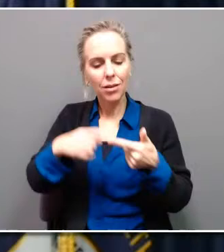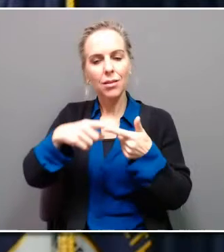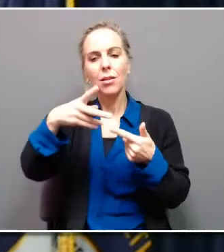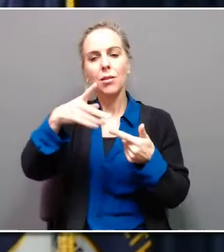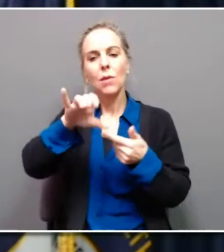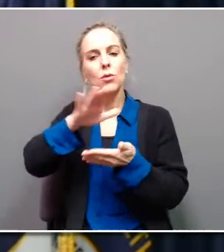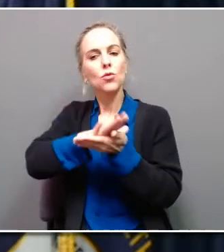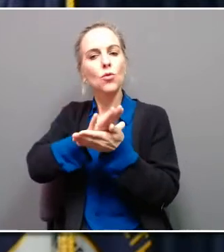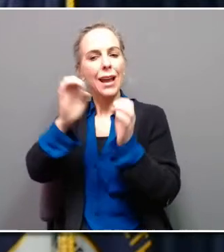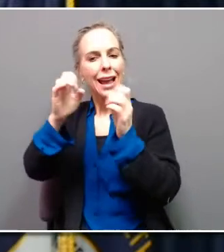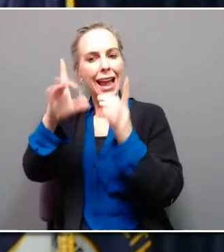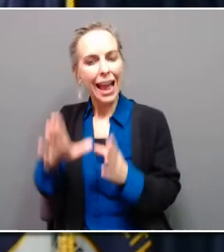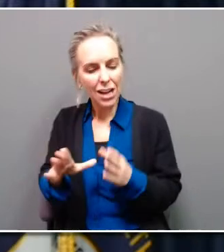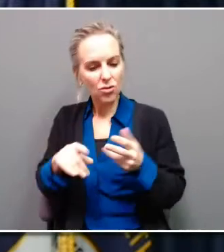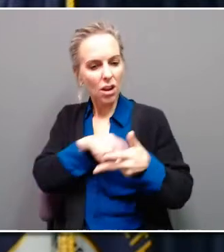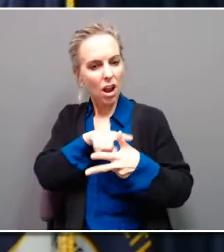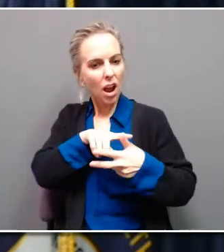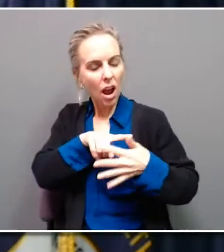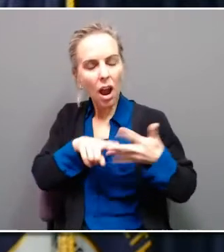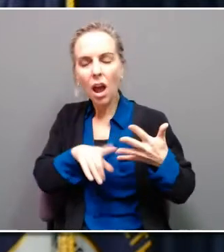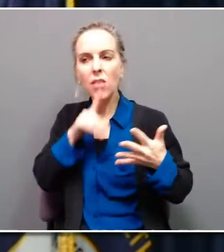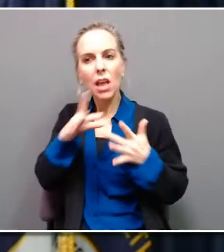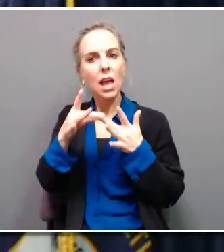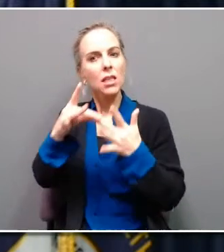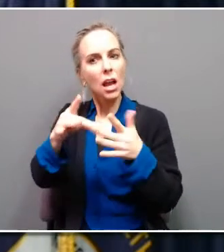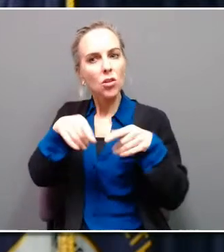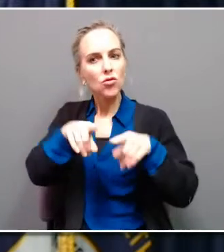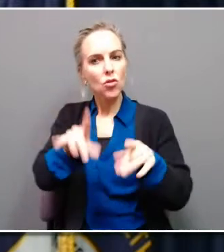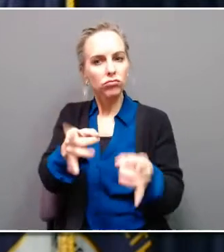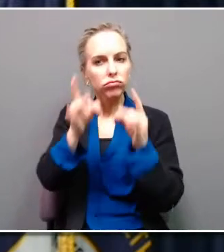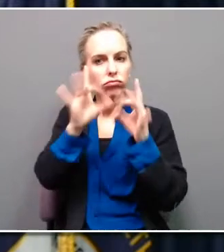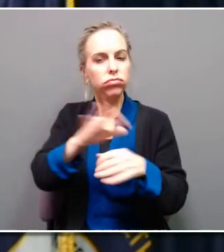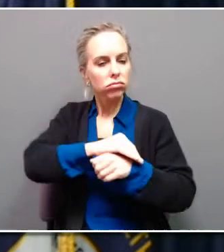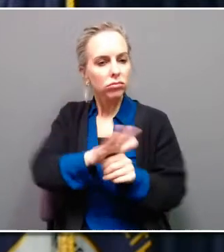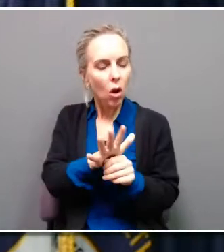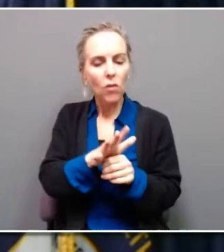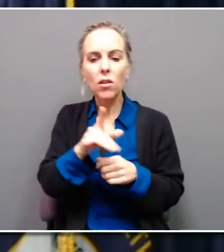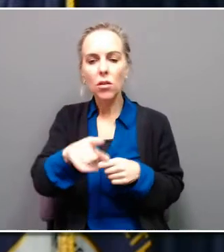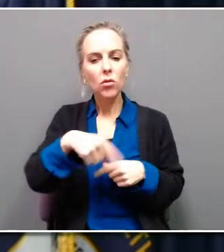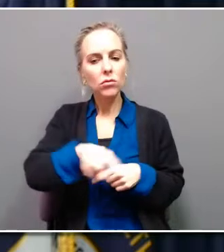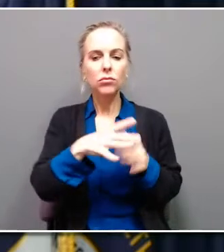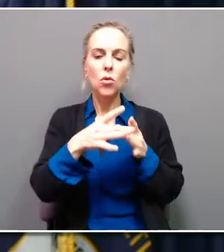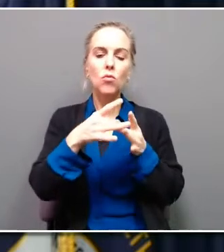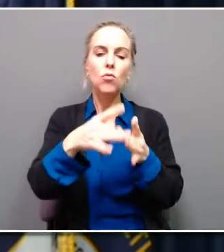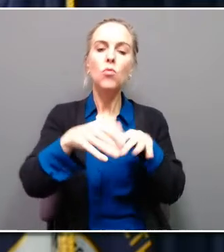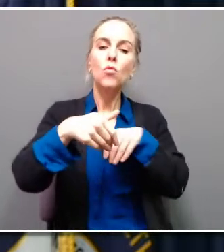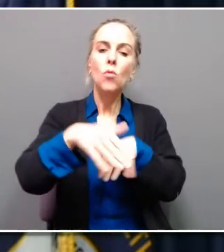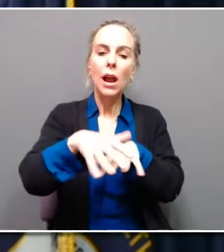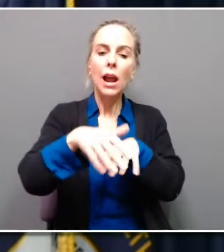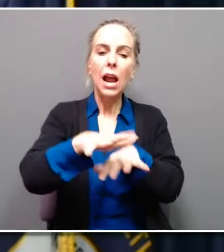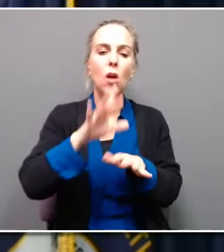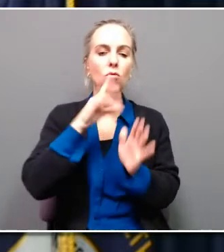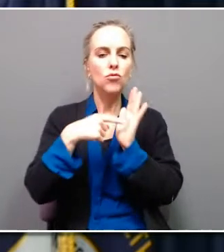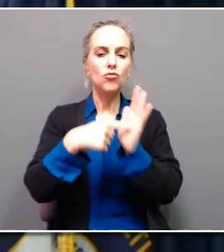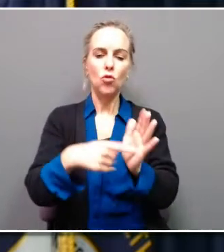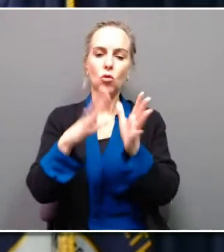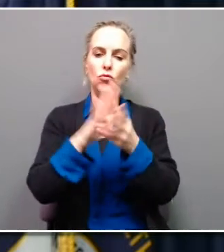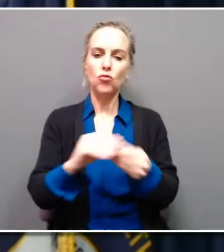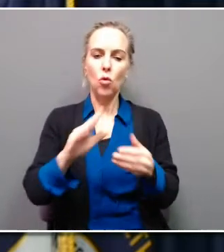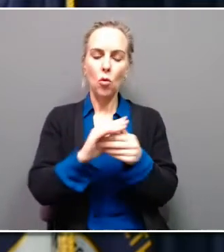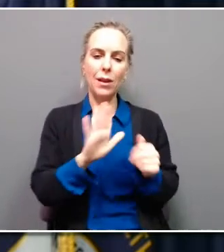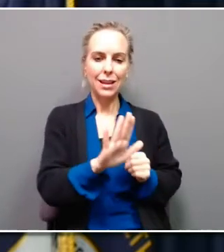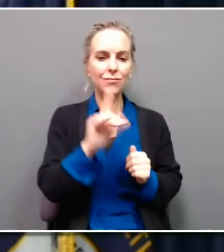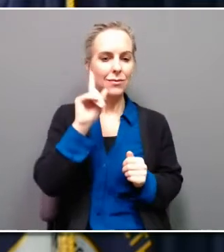to lead Kentucky's children into the future. The parade will tell the story of Andy's first term in office, governing through a time